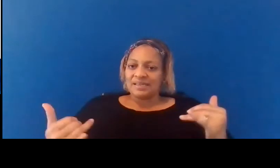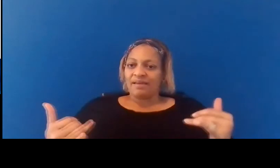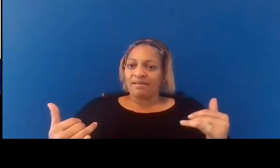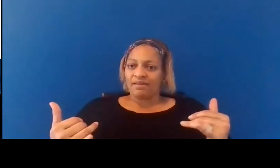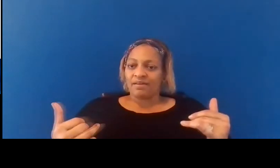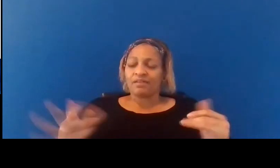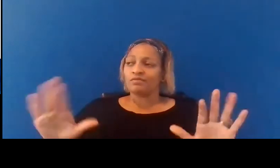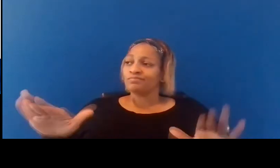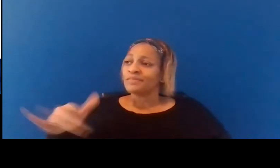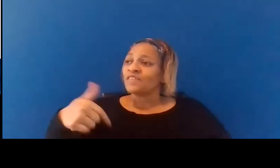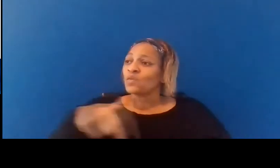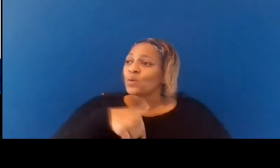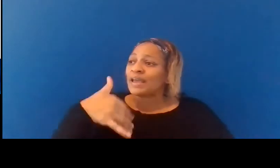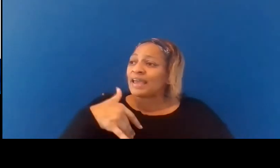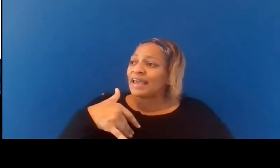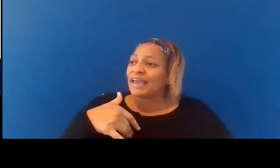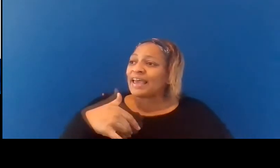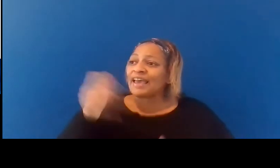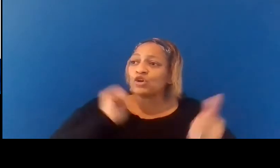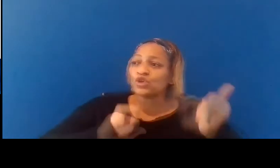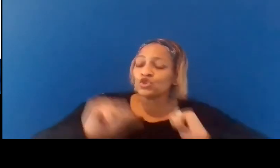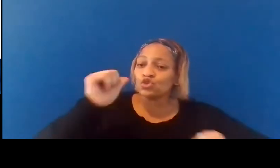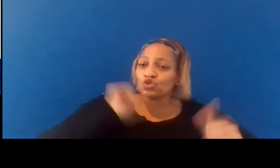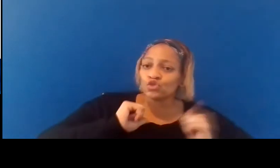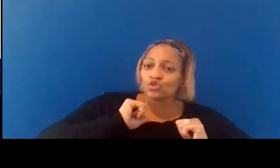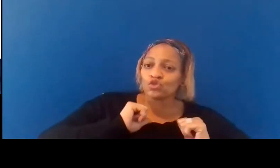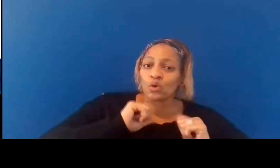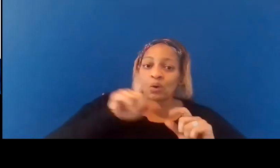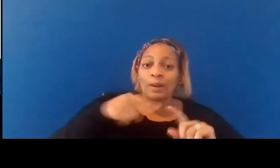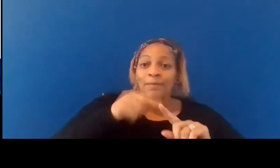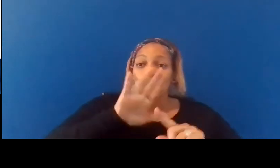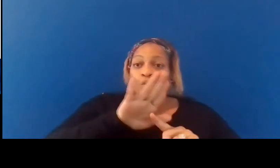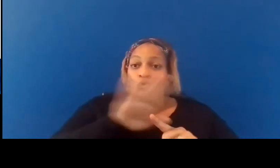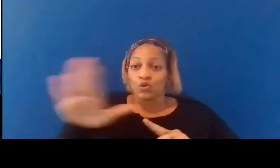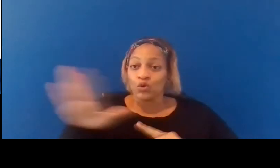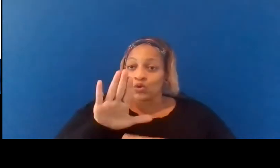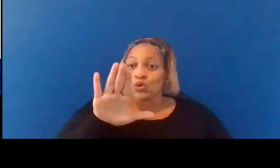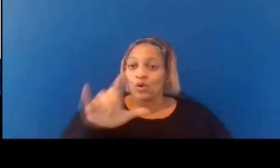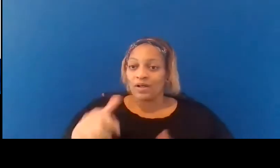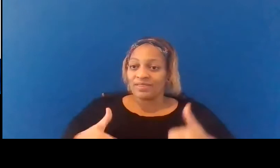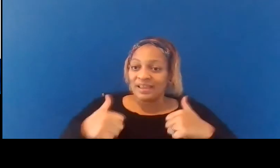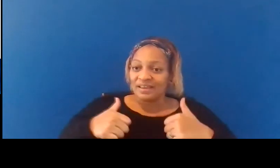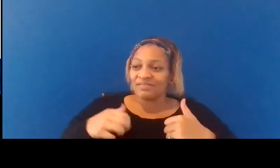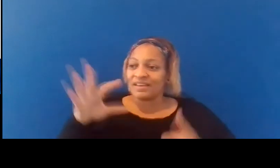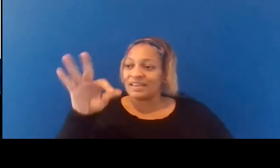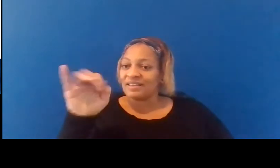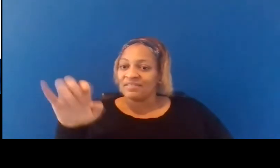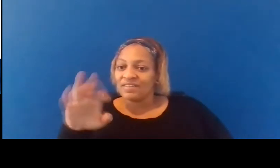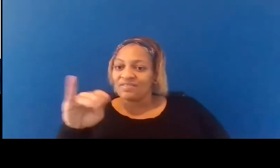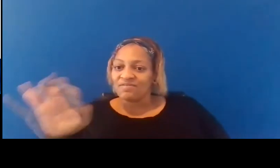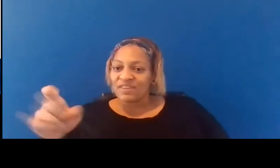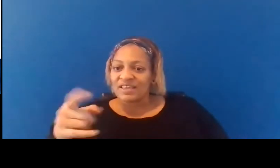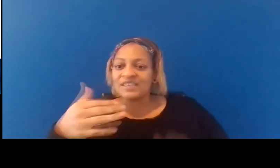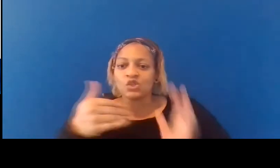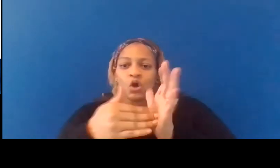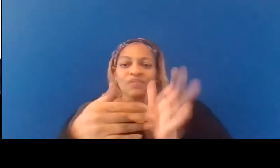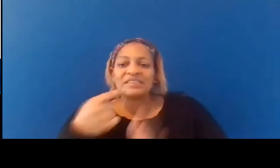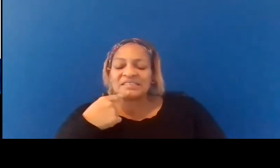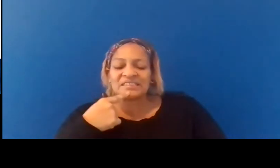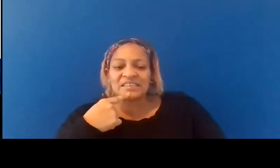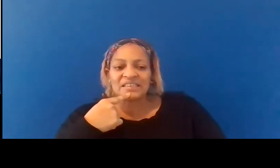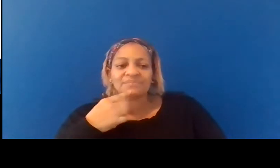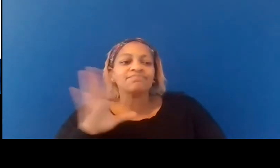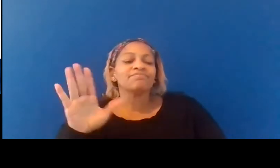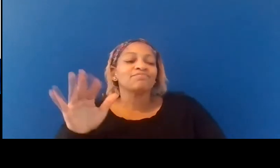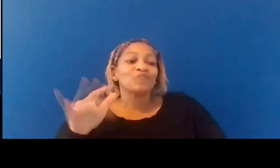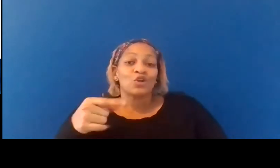reality TV show of your life, you know, Fifi has often said, I don't know if Fifi's on the call or not. Fifi would often